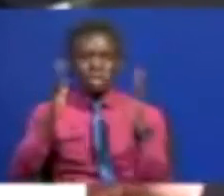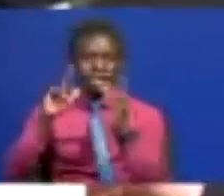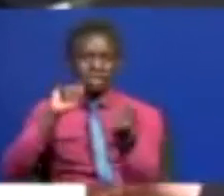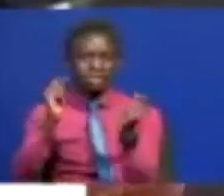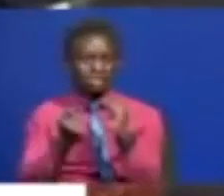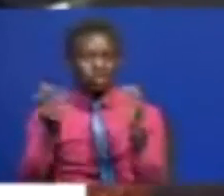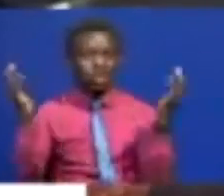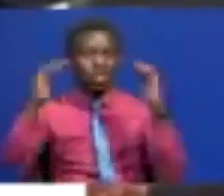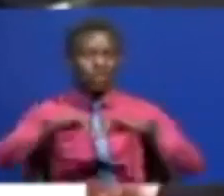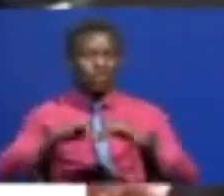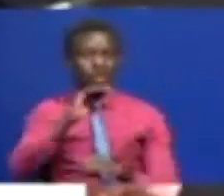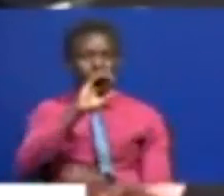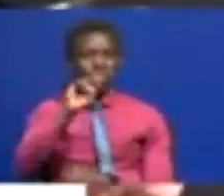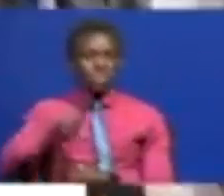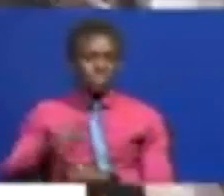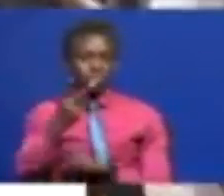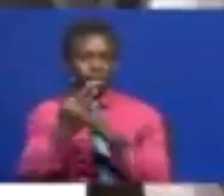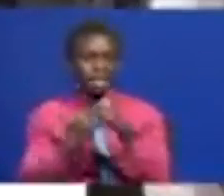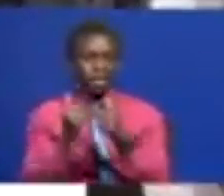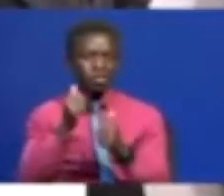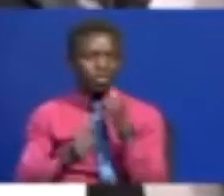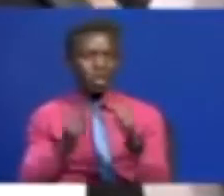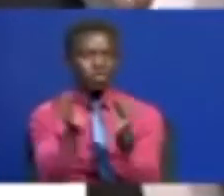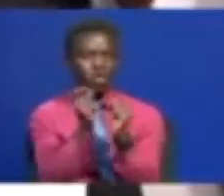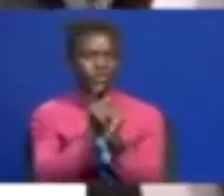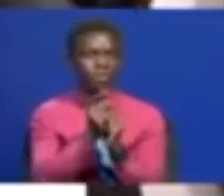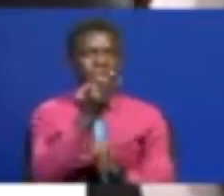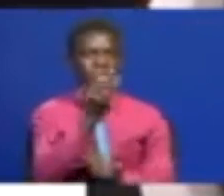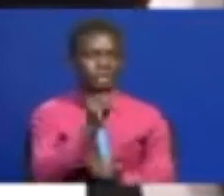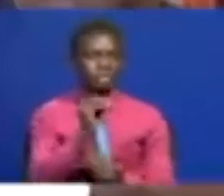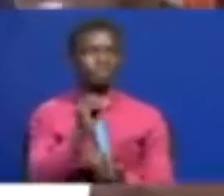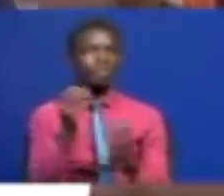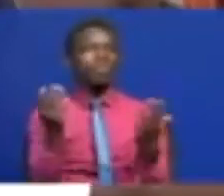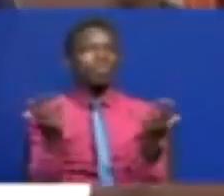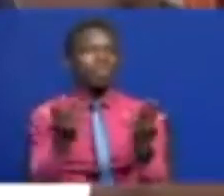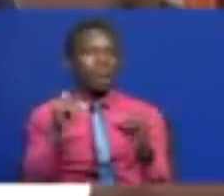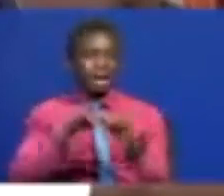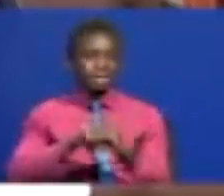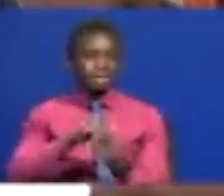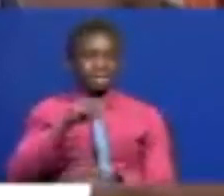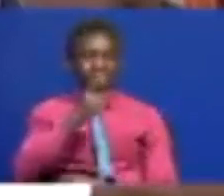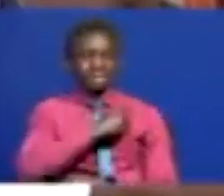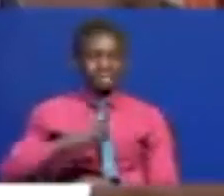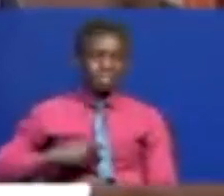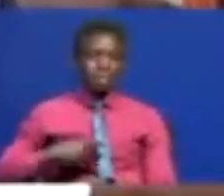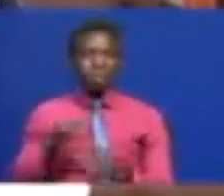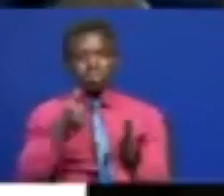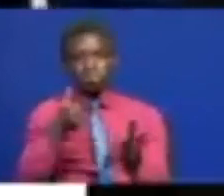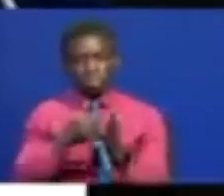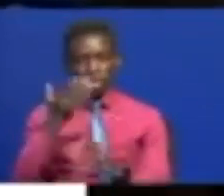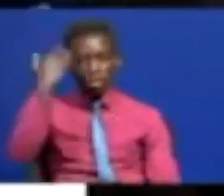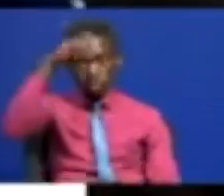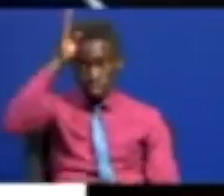COP28, set to be held from November 13th to 12th December in Dubai. The Nairobi Declaration calls on world